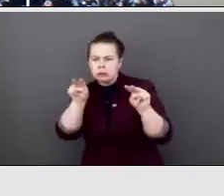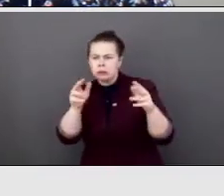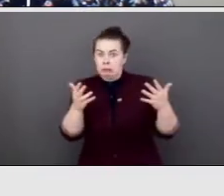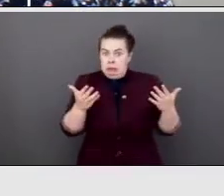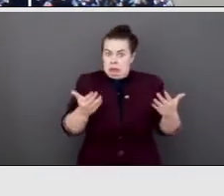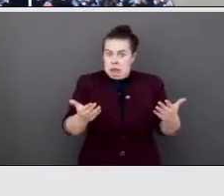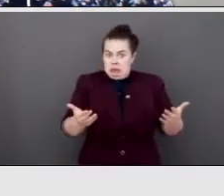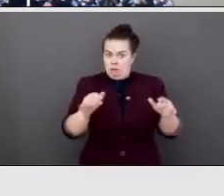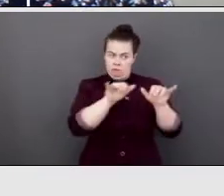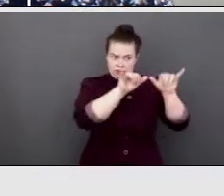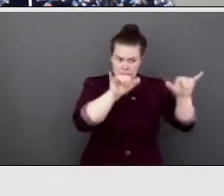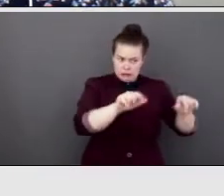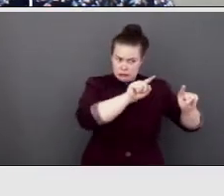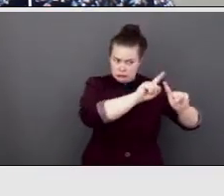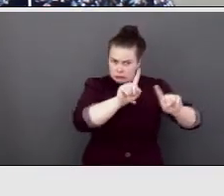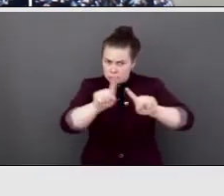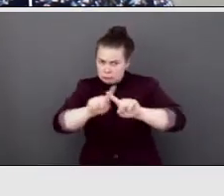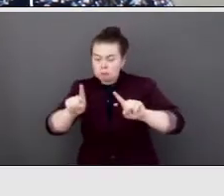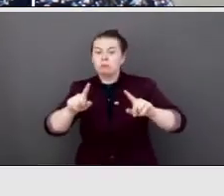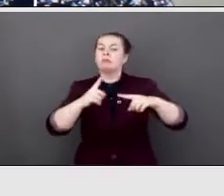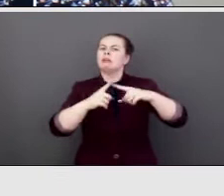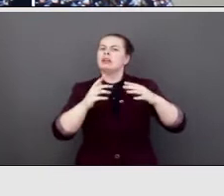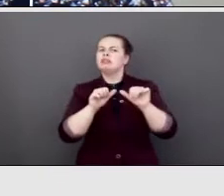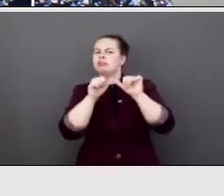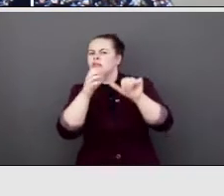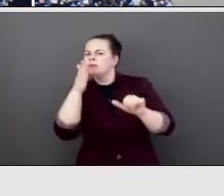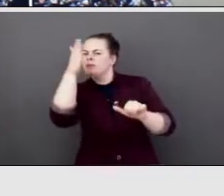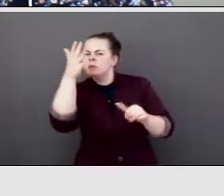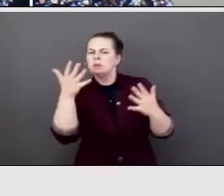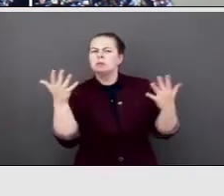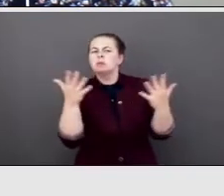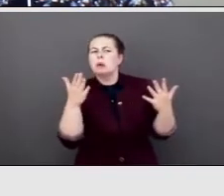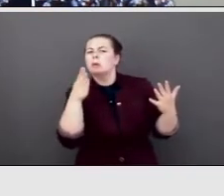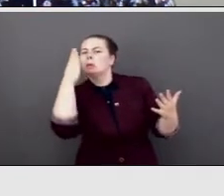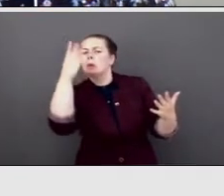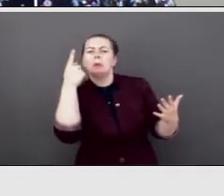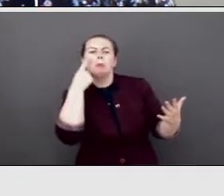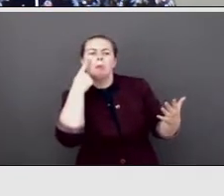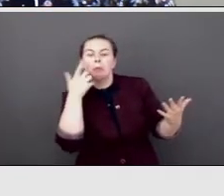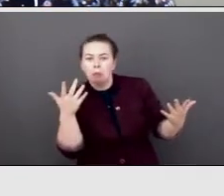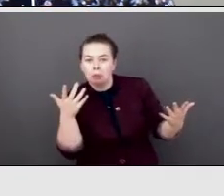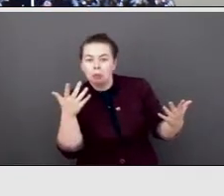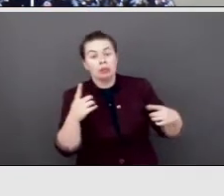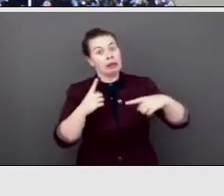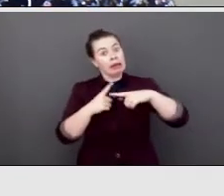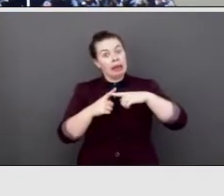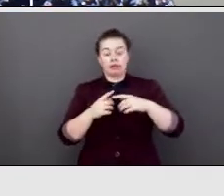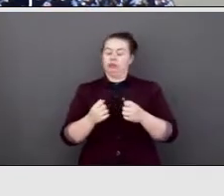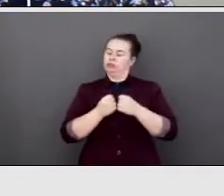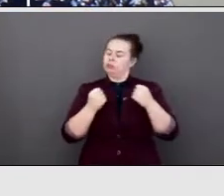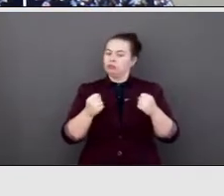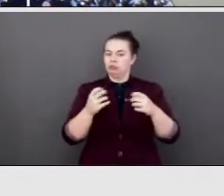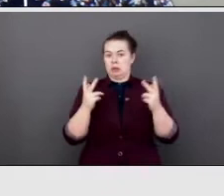future operational situation with the platform to support evaluation. It also gives us a